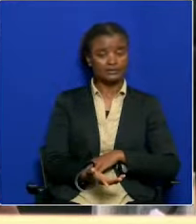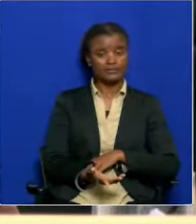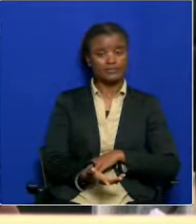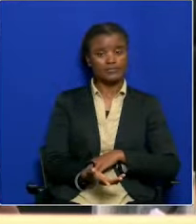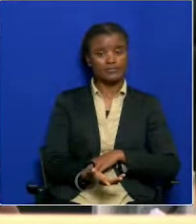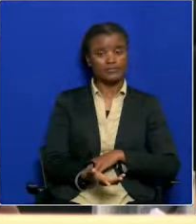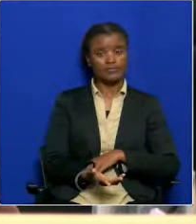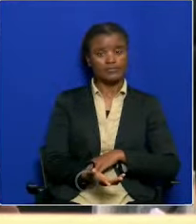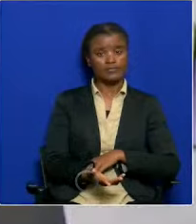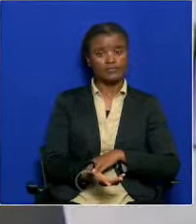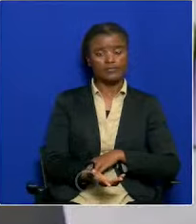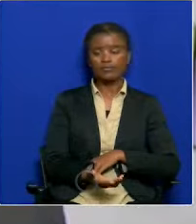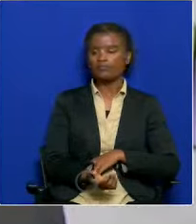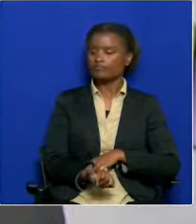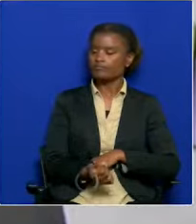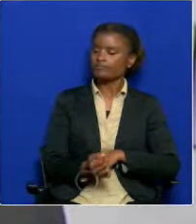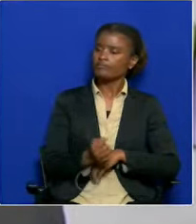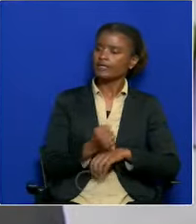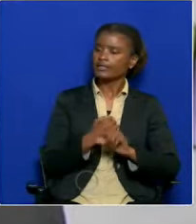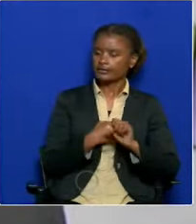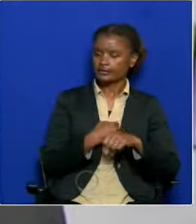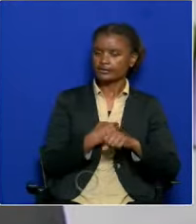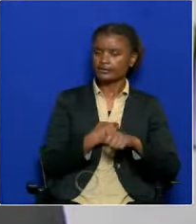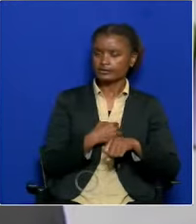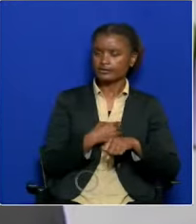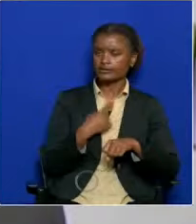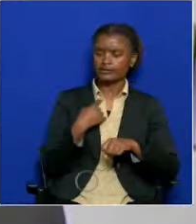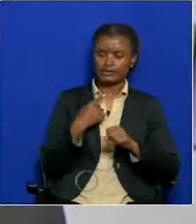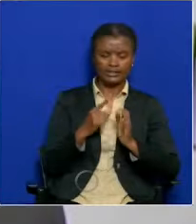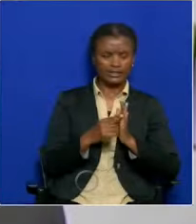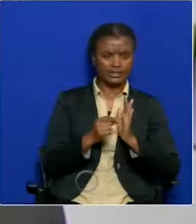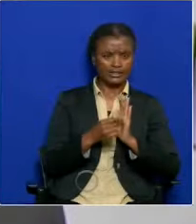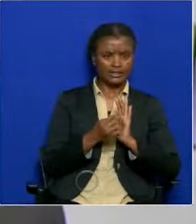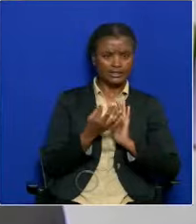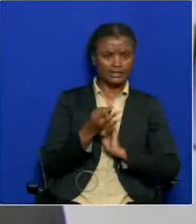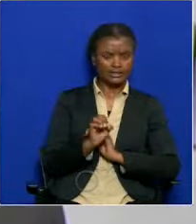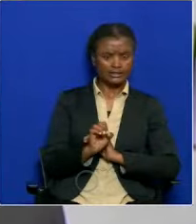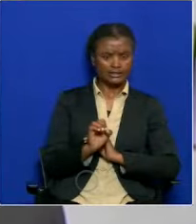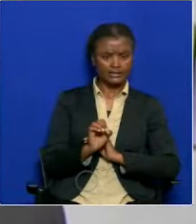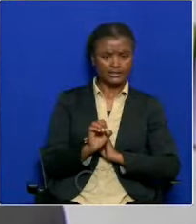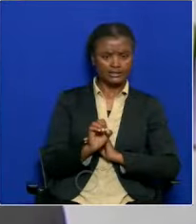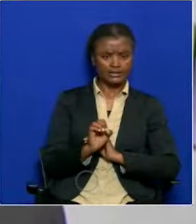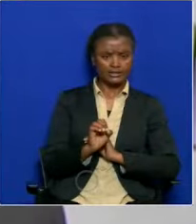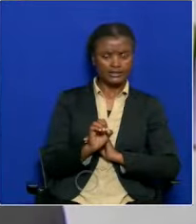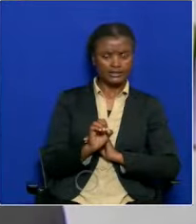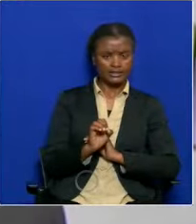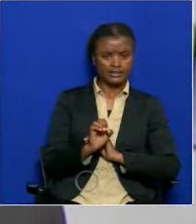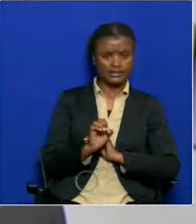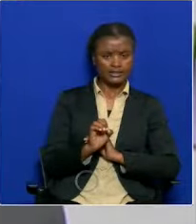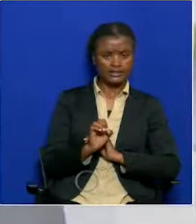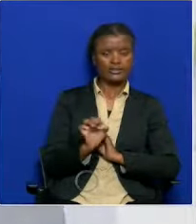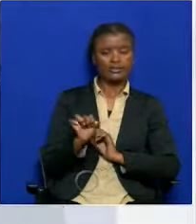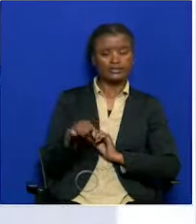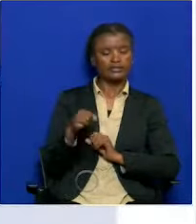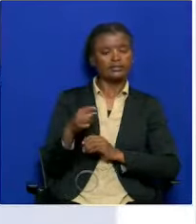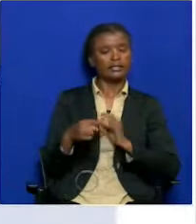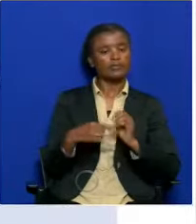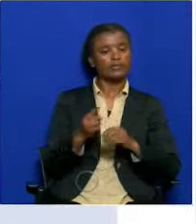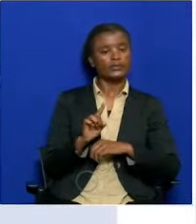Yeah, it was on the 30th. It Yes. was about the account.